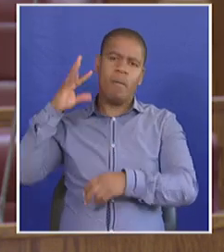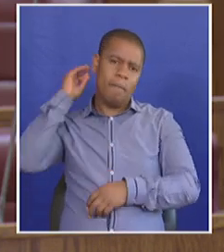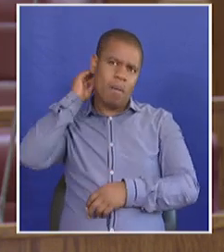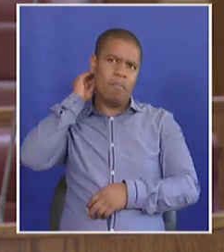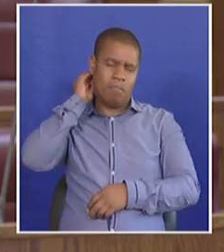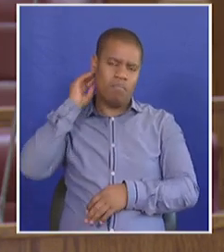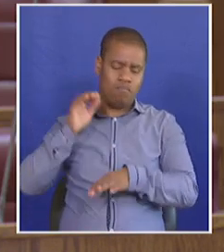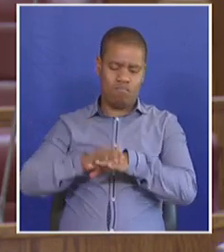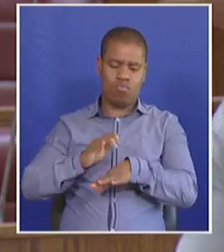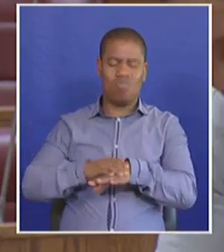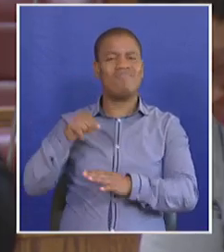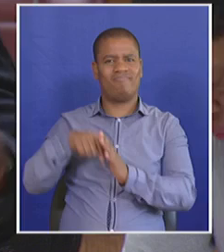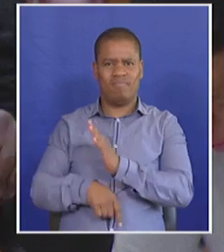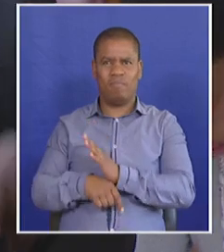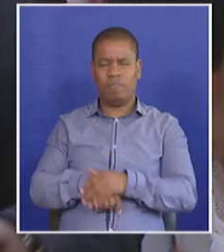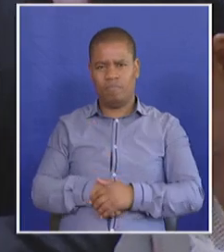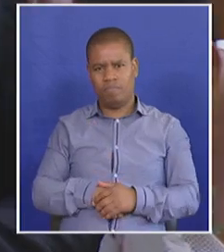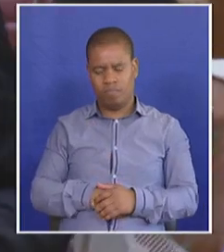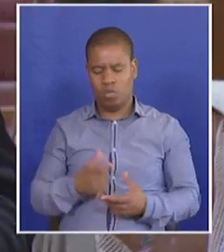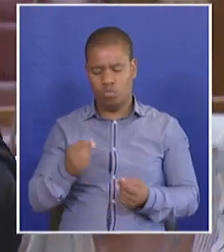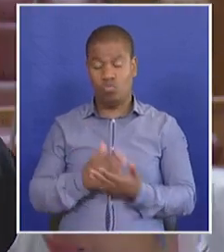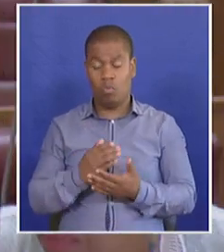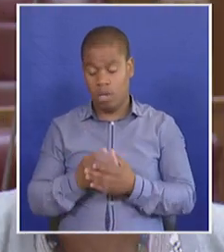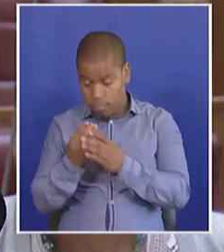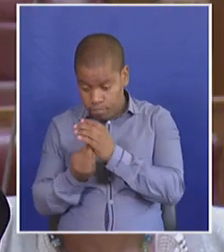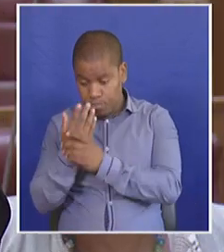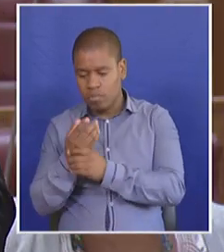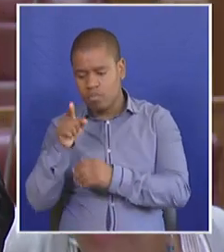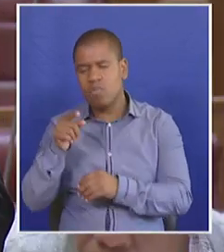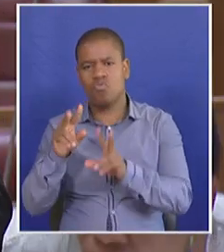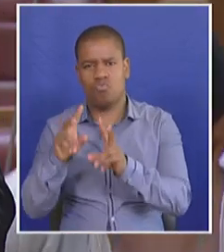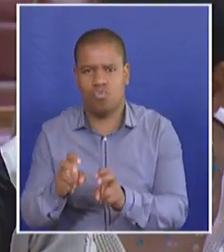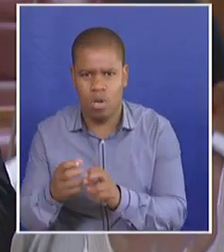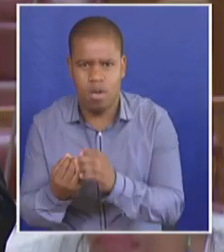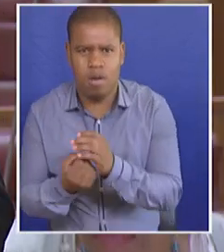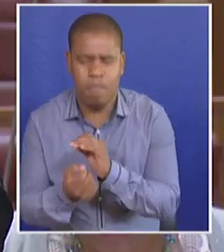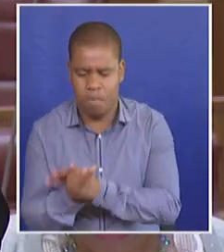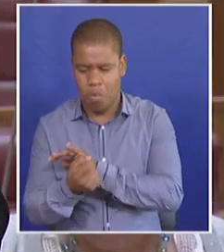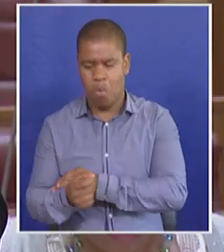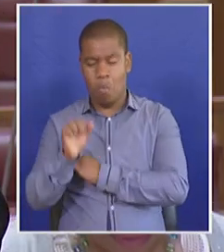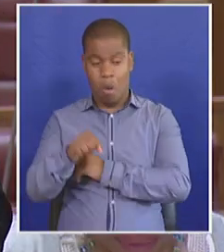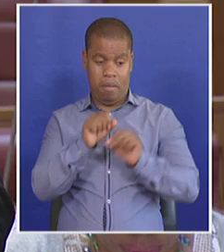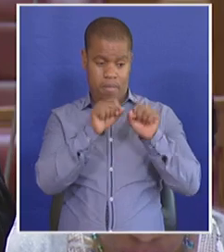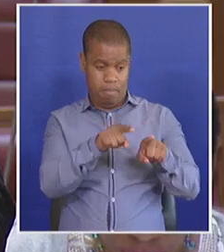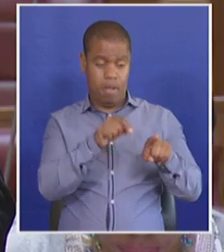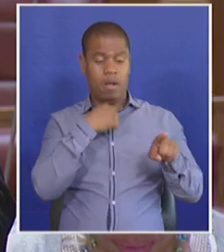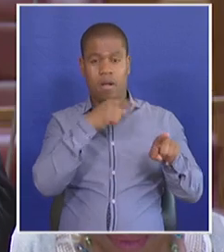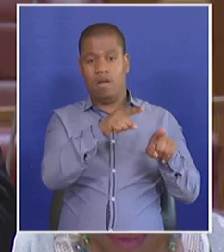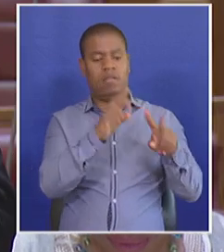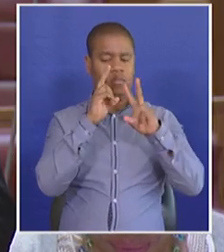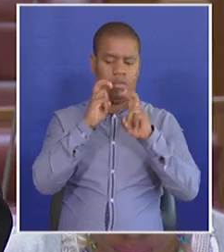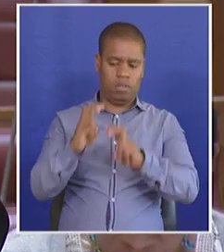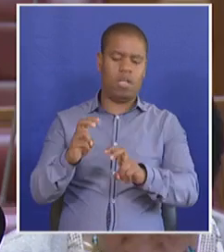then interrogate the actual origins of these particular issues. You must also conduct your own research,